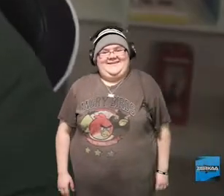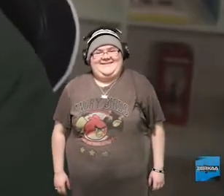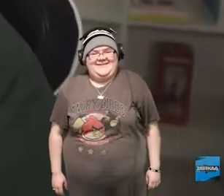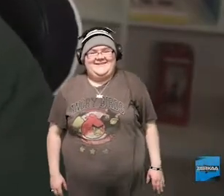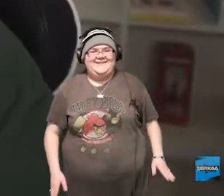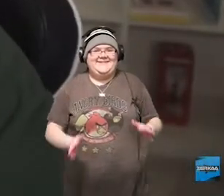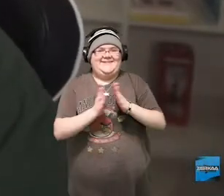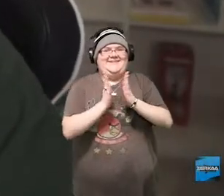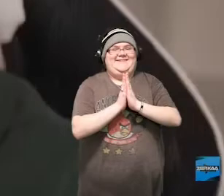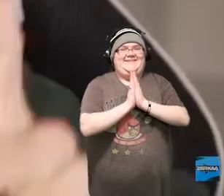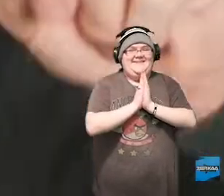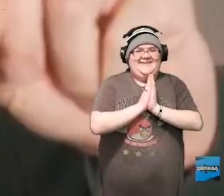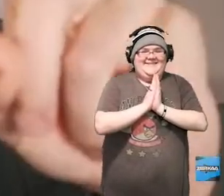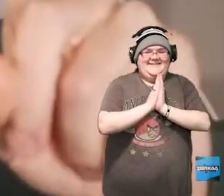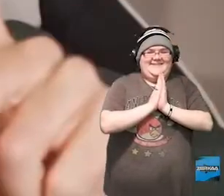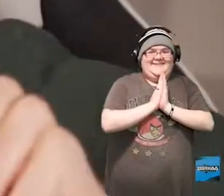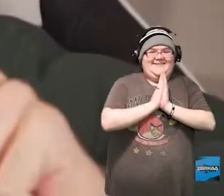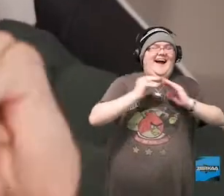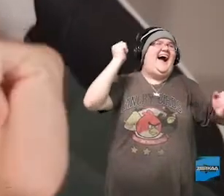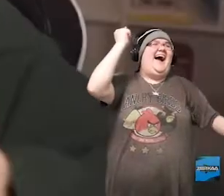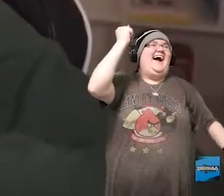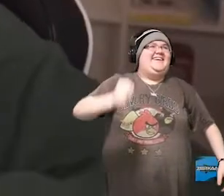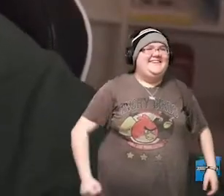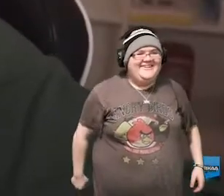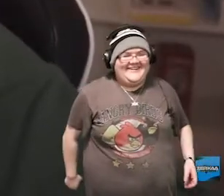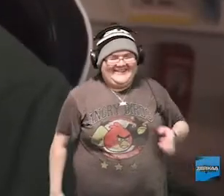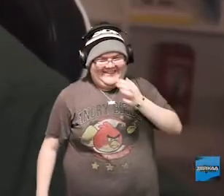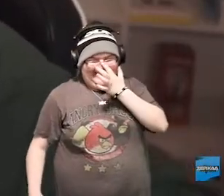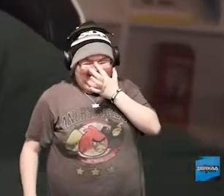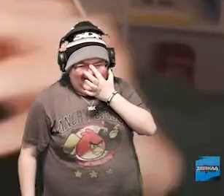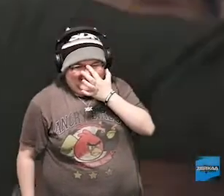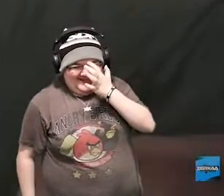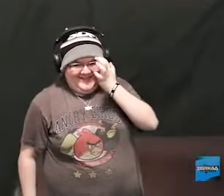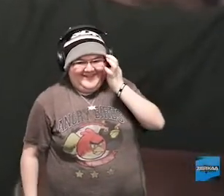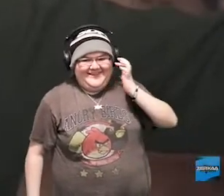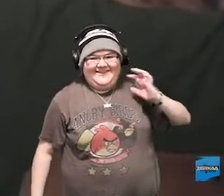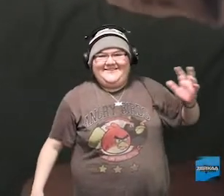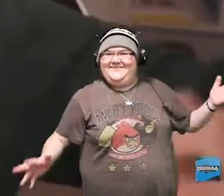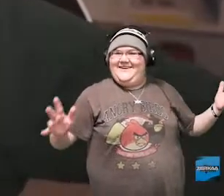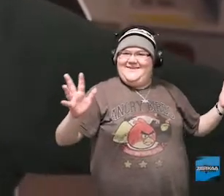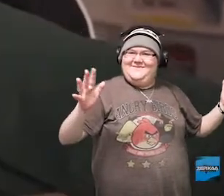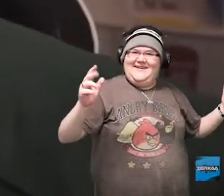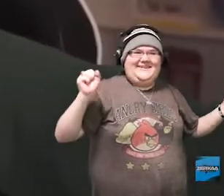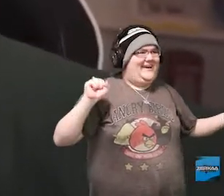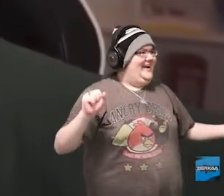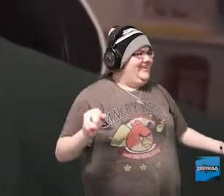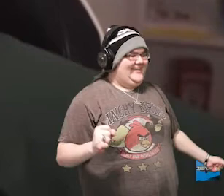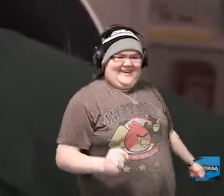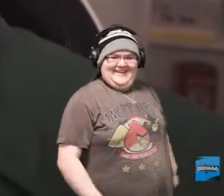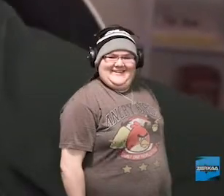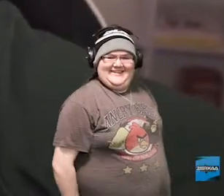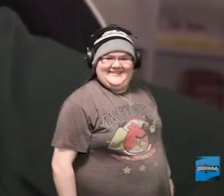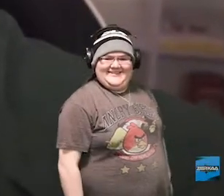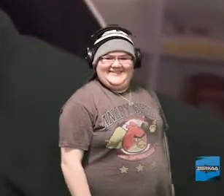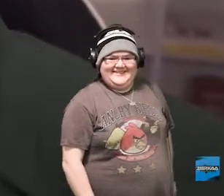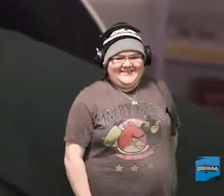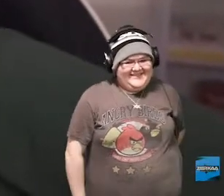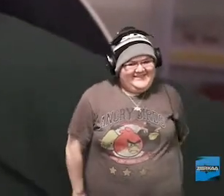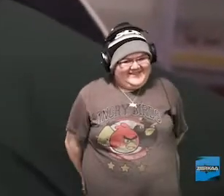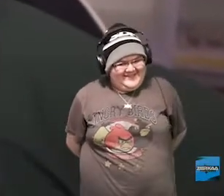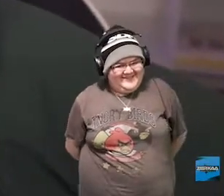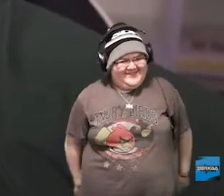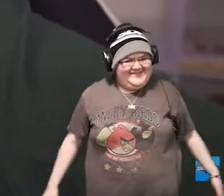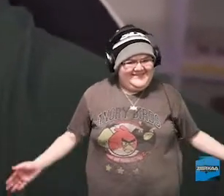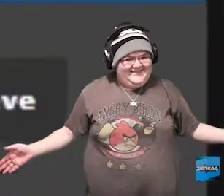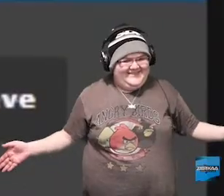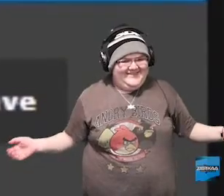and welcome to a bonus video this week. Not a Zerkaa Thursday, but a Reddit Monday, I guess. Monday. And we're once again obviously doing a Reddit video like I